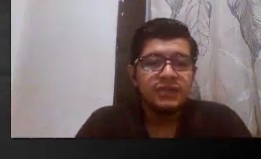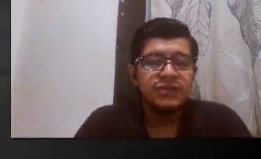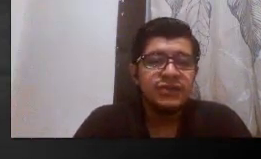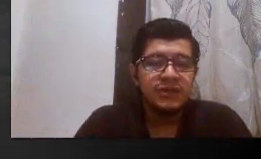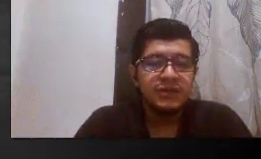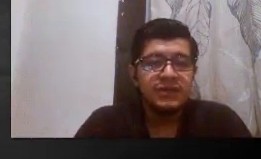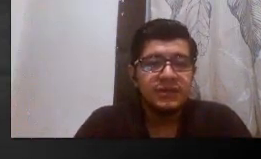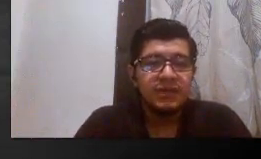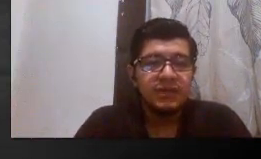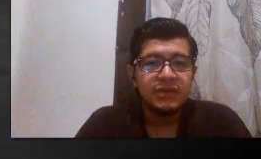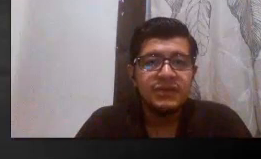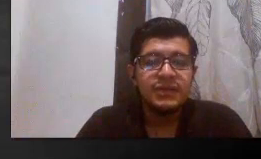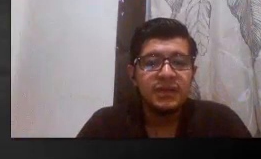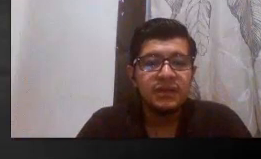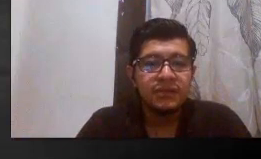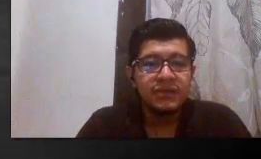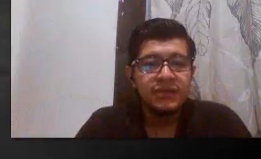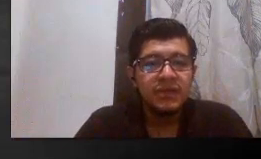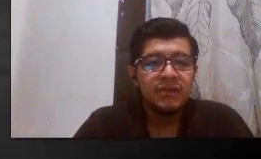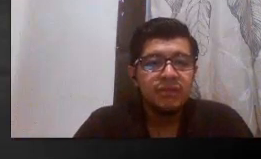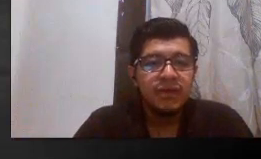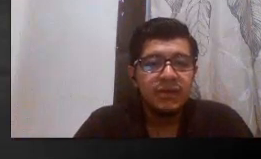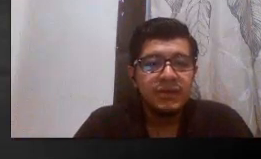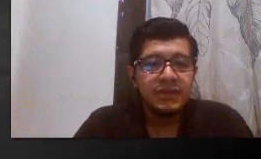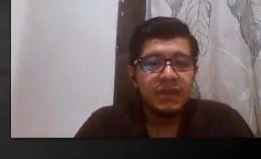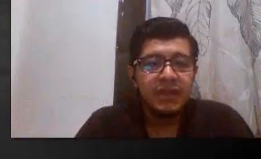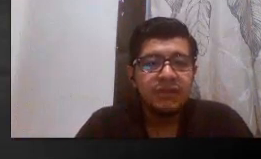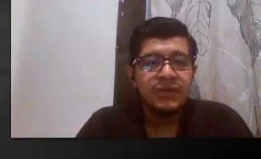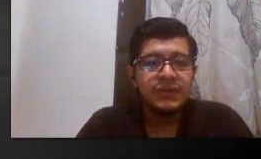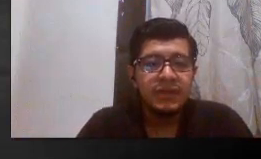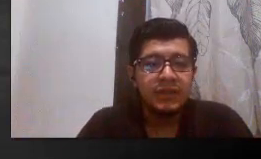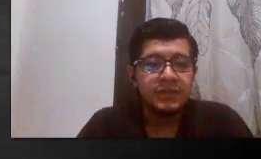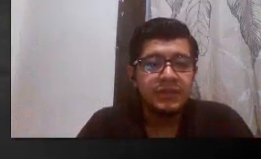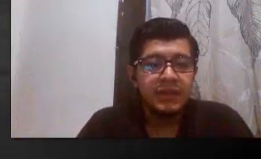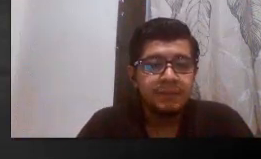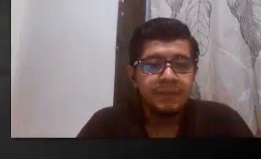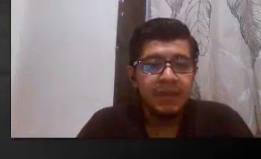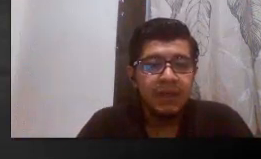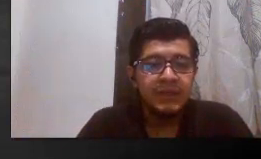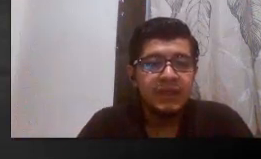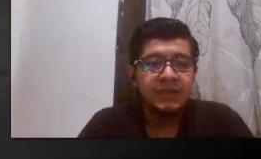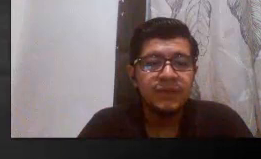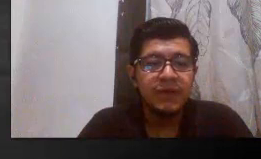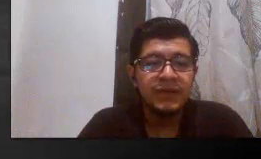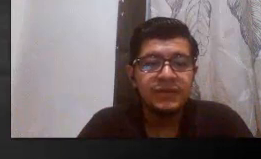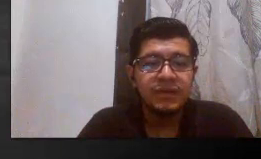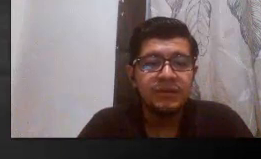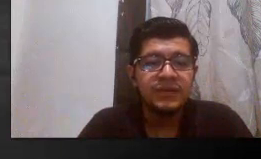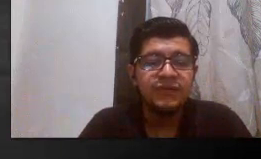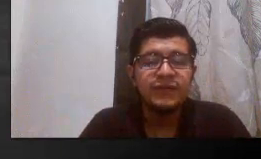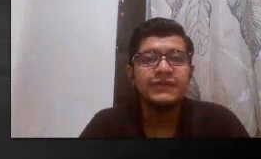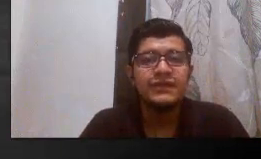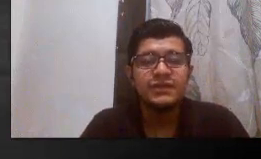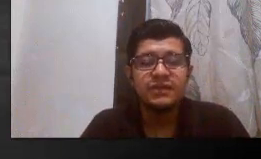and the teachers learned the language, but the language has incorporated